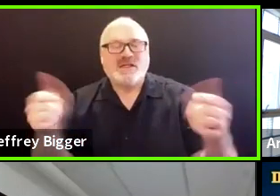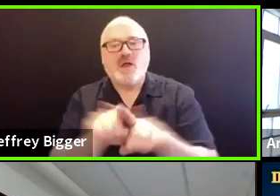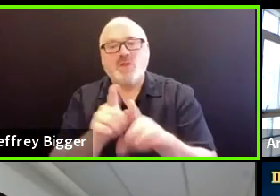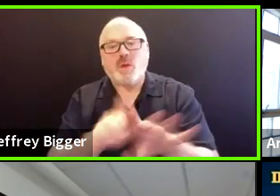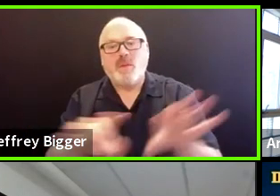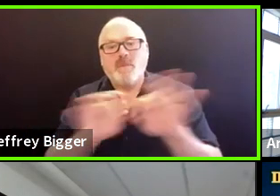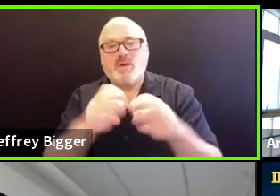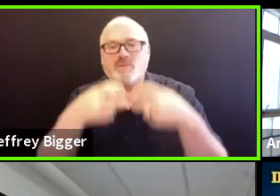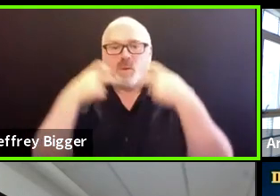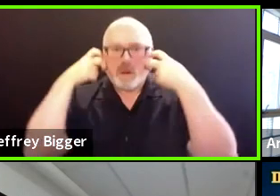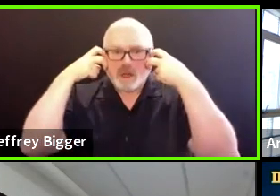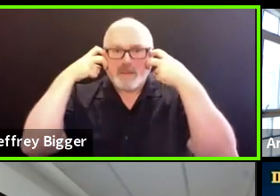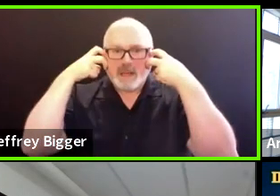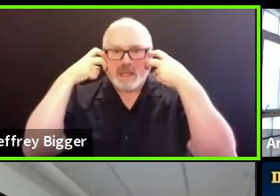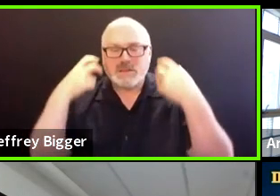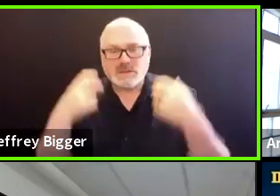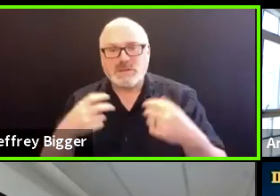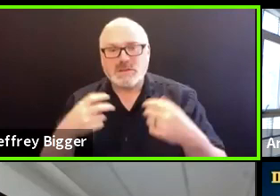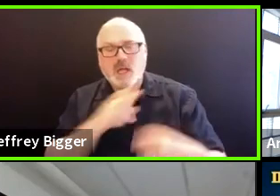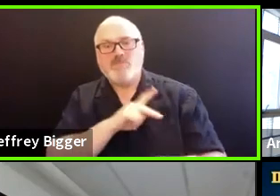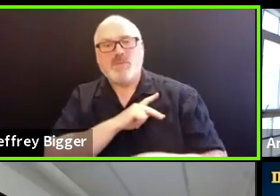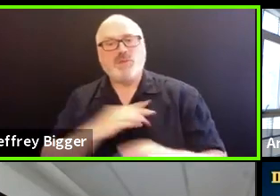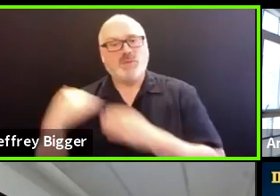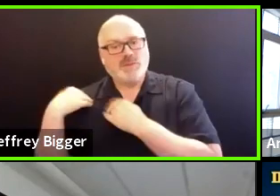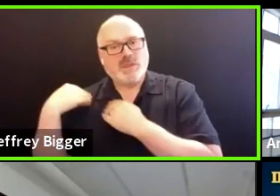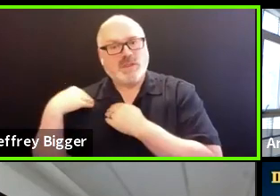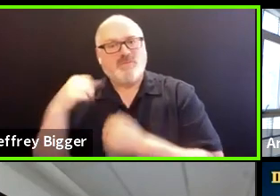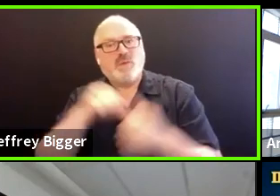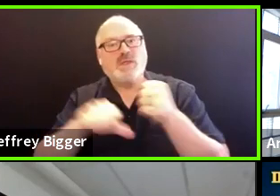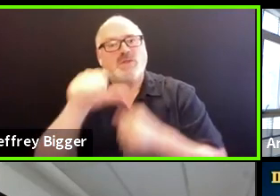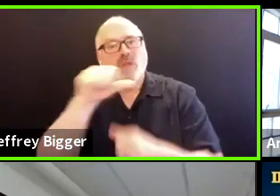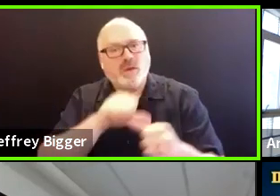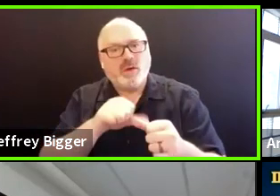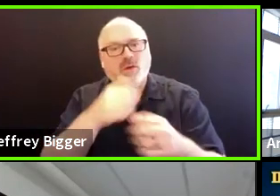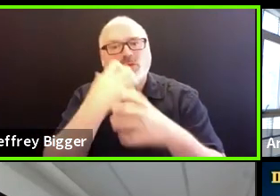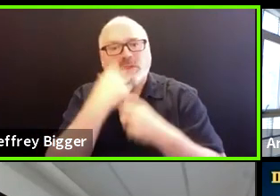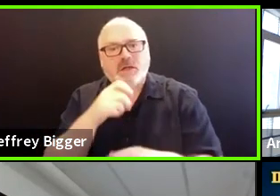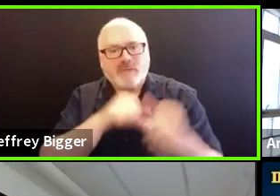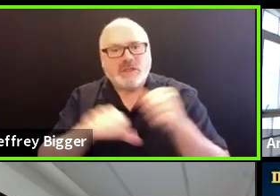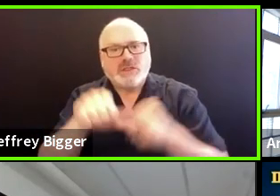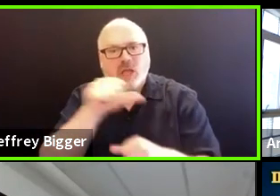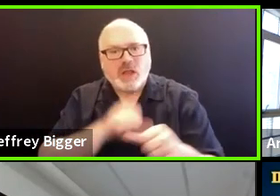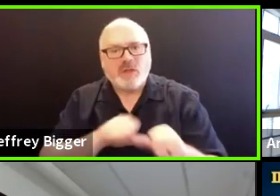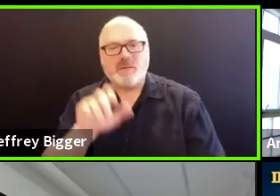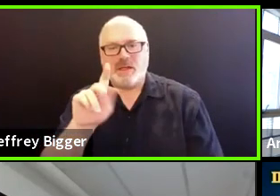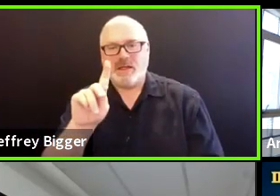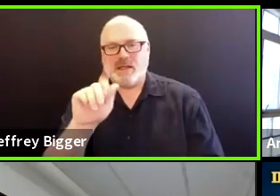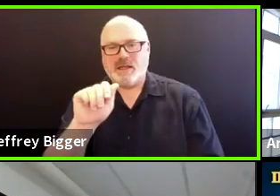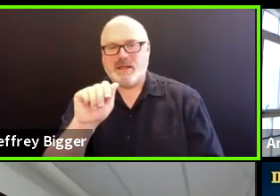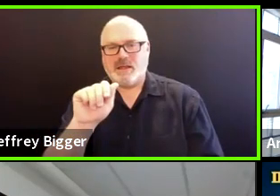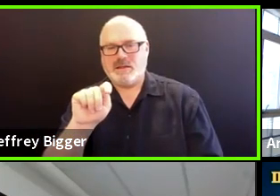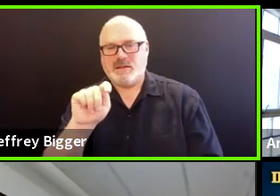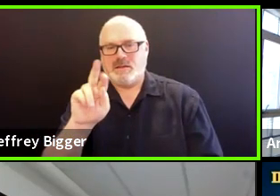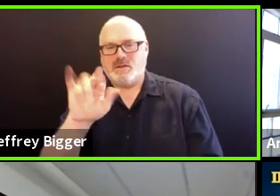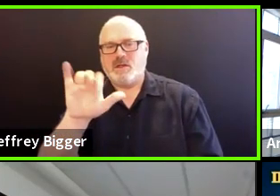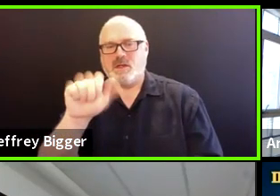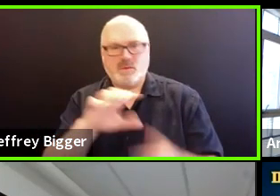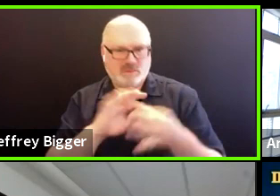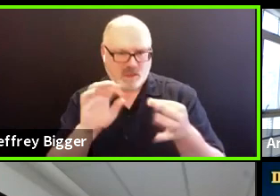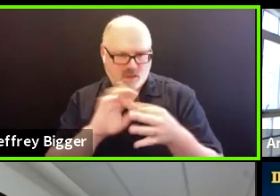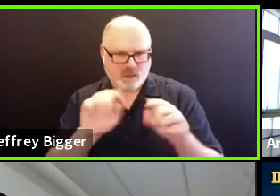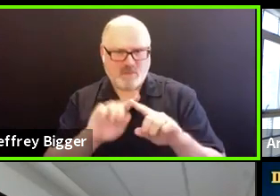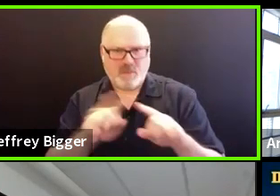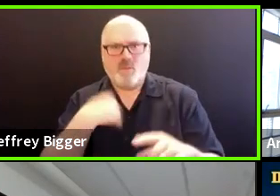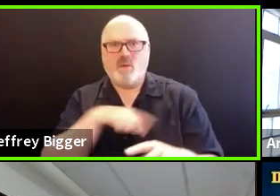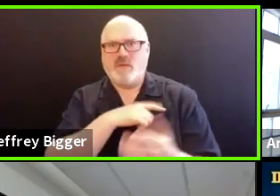and personal responsibility to each other. And so Katrina might talk a little bit about that, but that is something that we've talked a